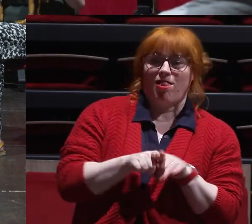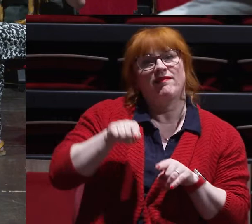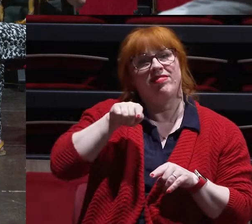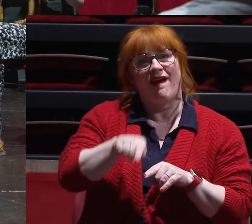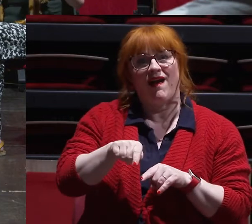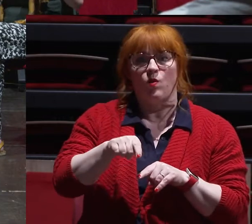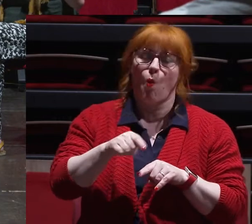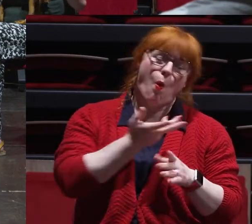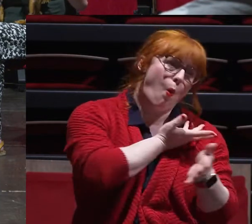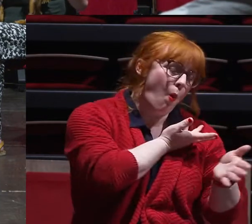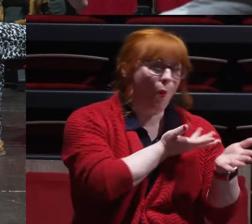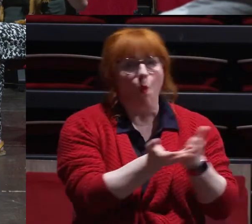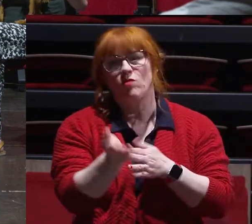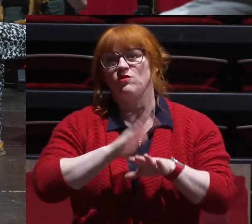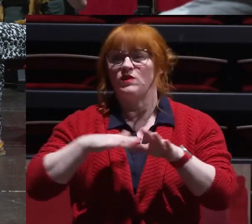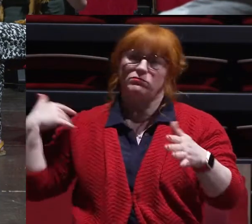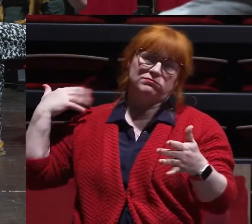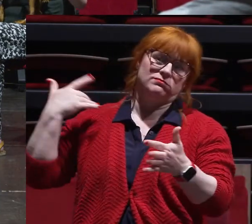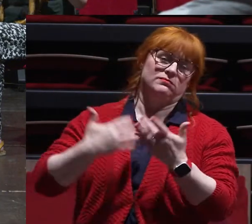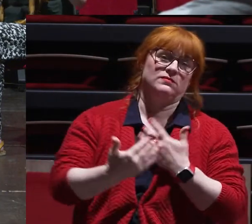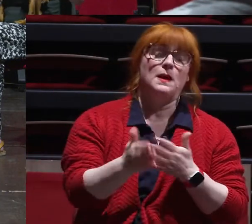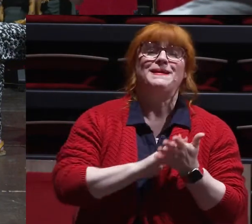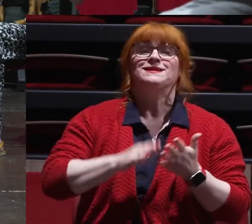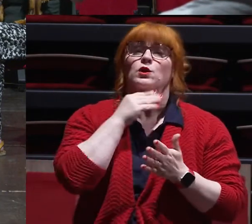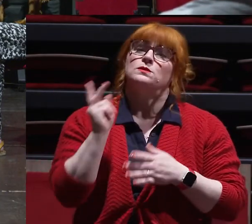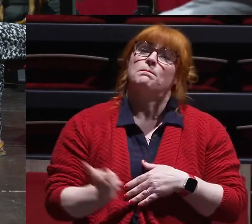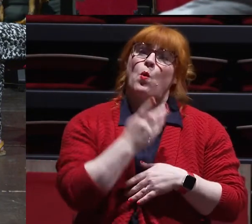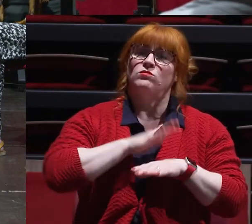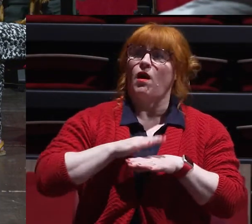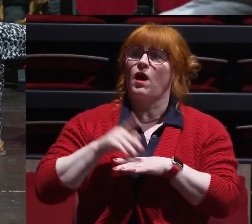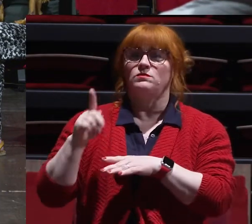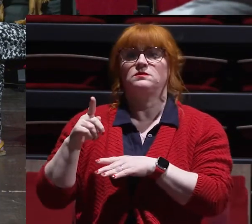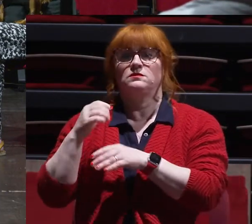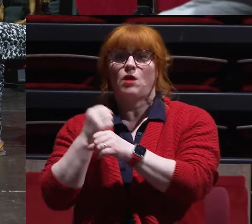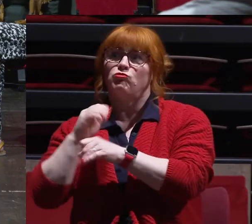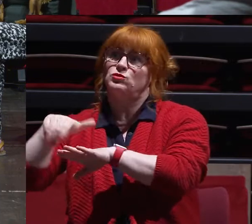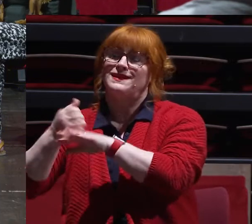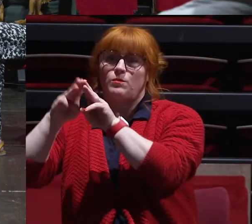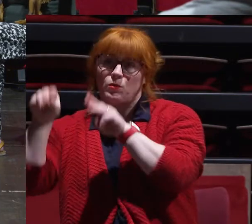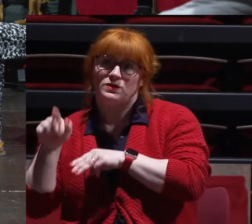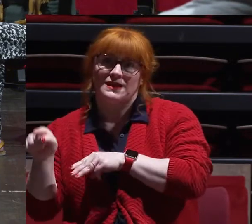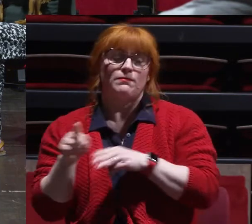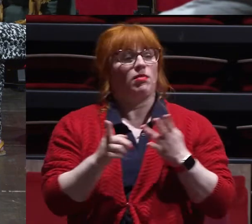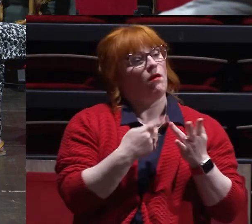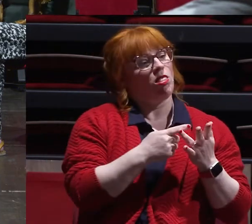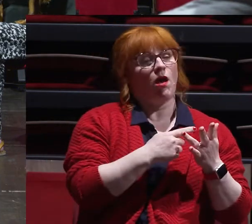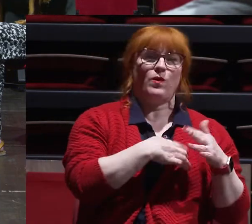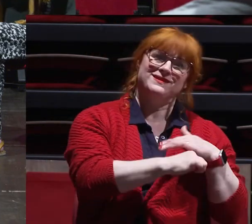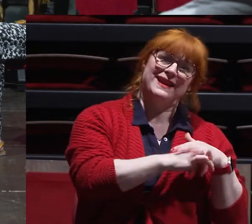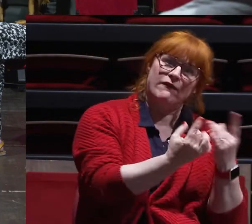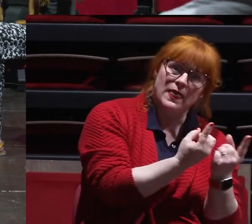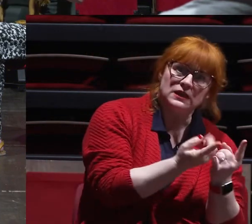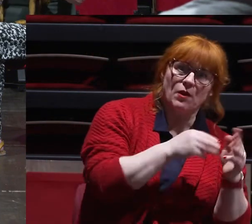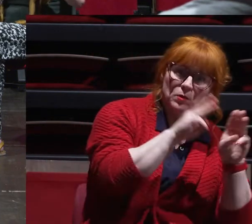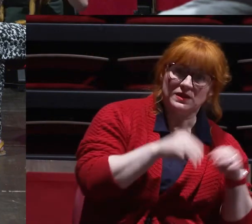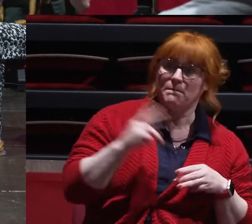so that became very exciting, because I could use both times and he could straddle them. And what I was